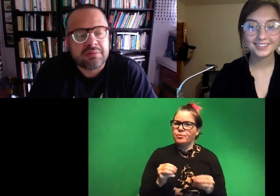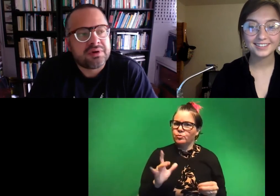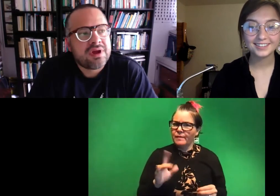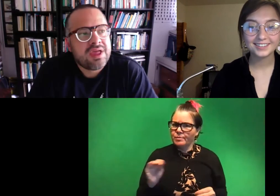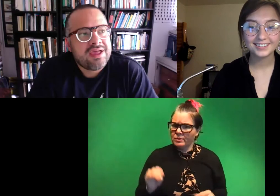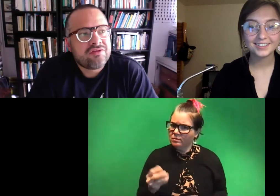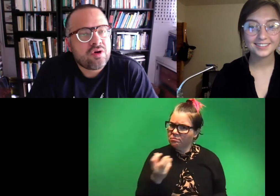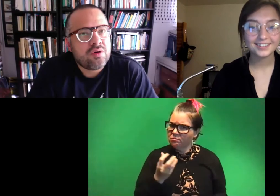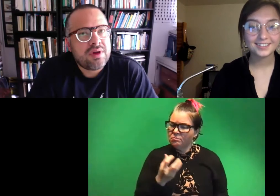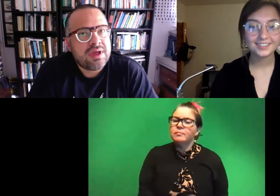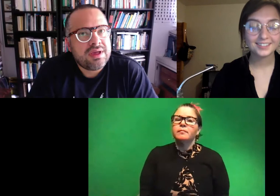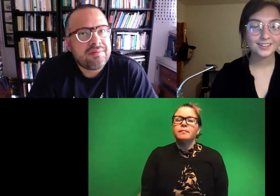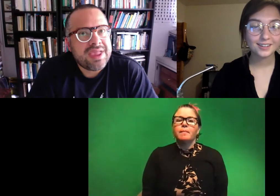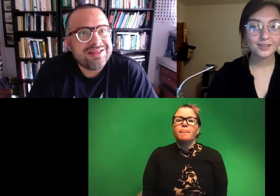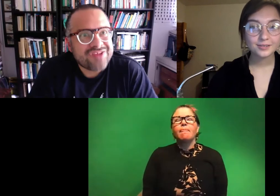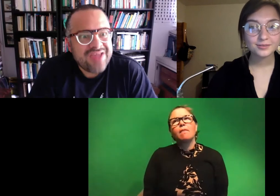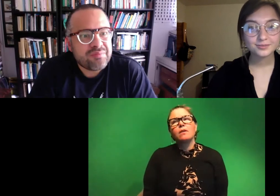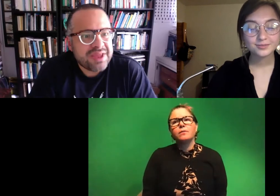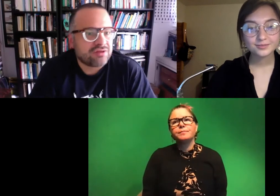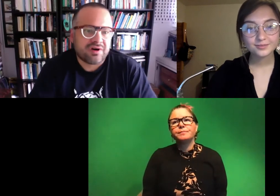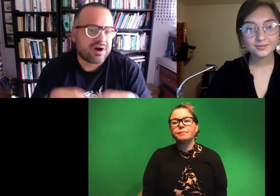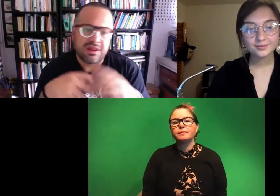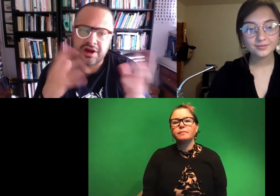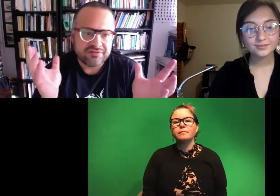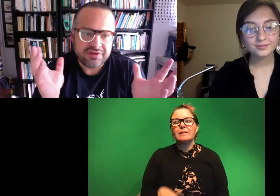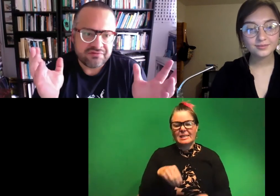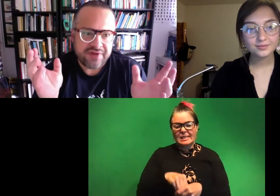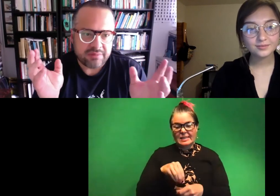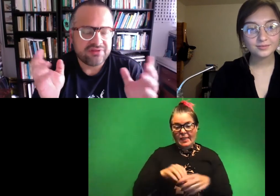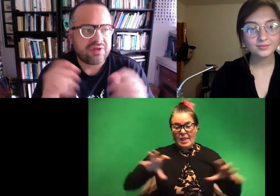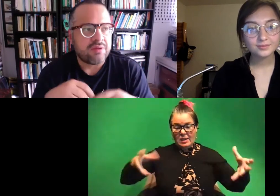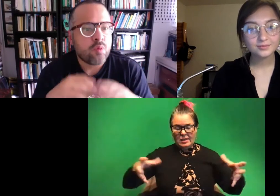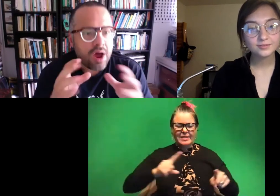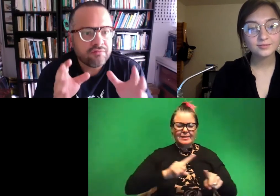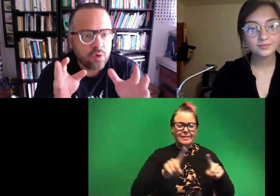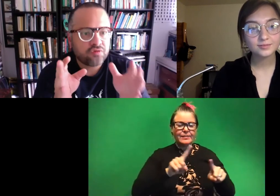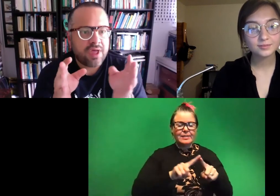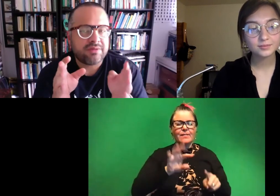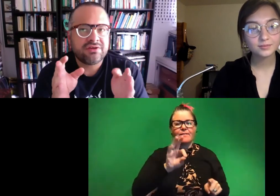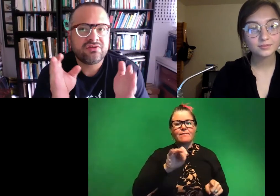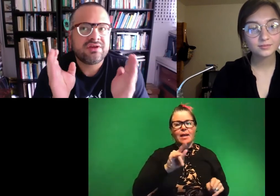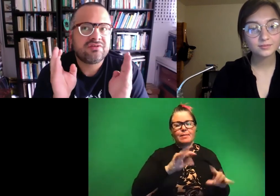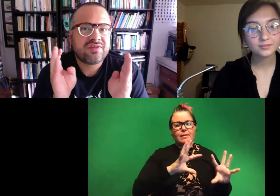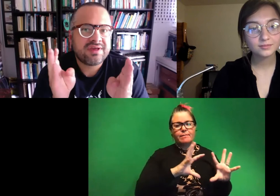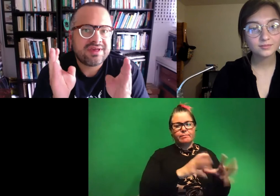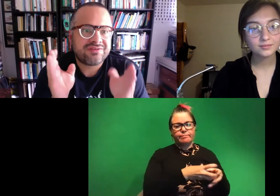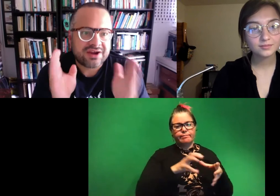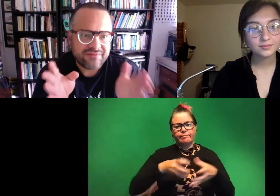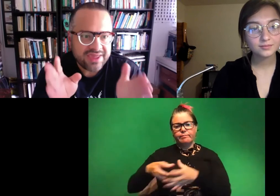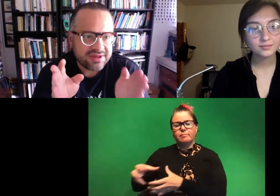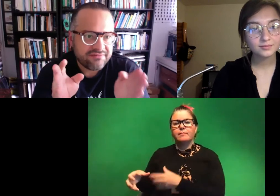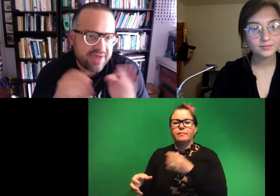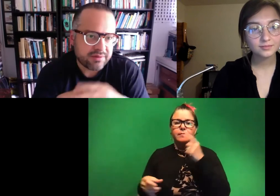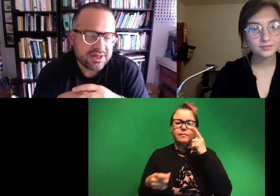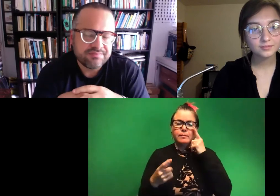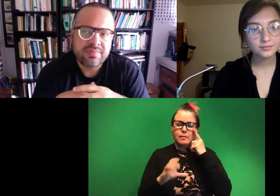big number. So inside the beetles, there are a lot of different families. And one of those families is the